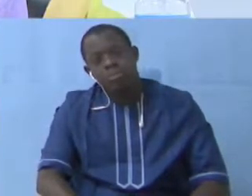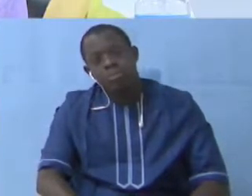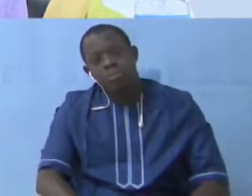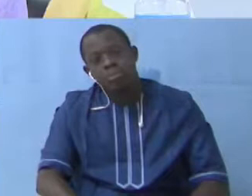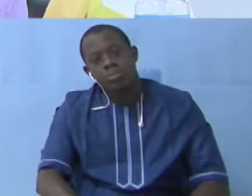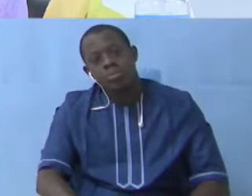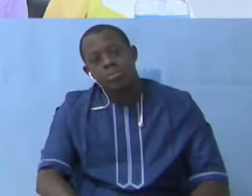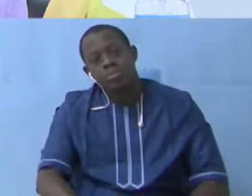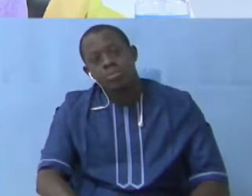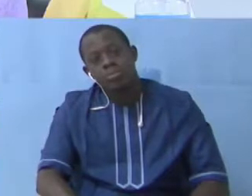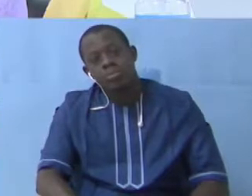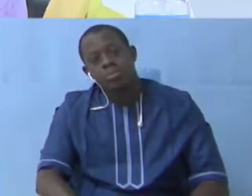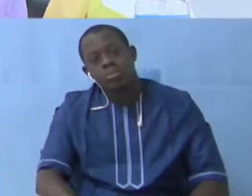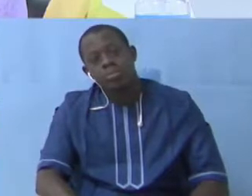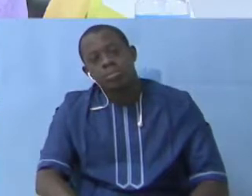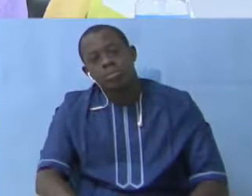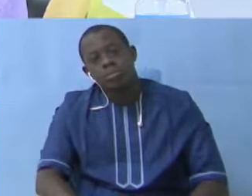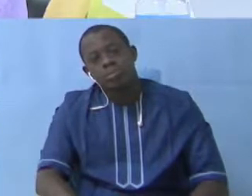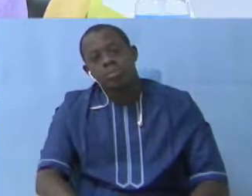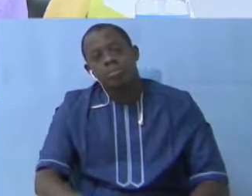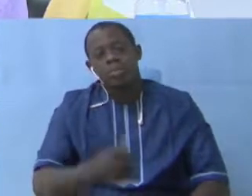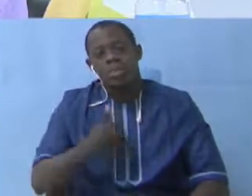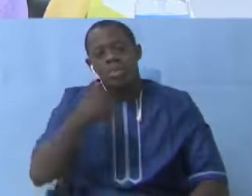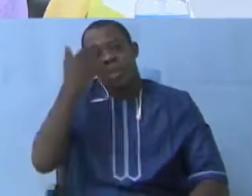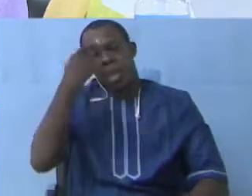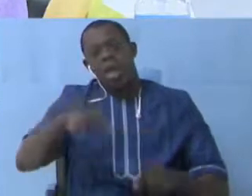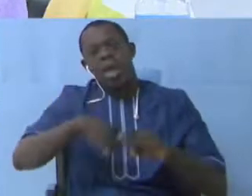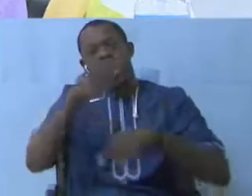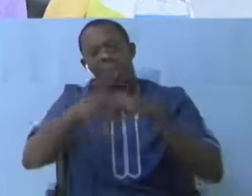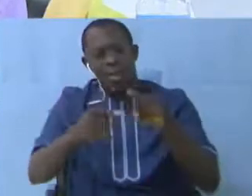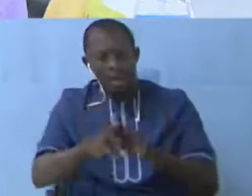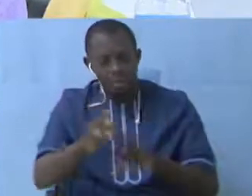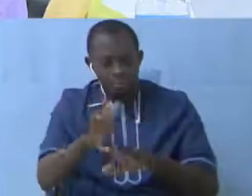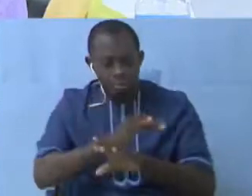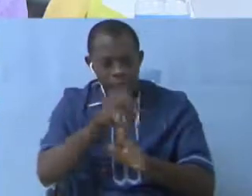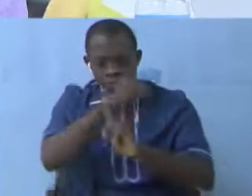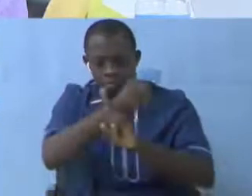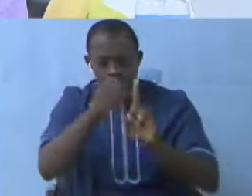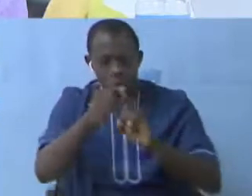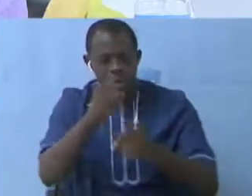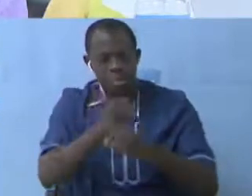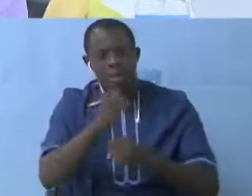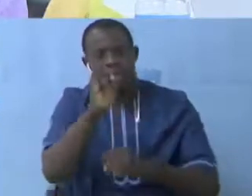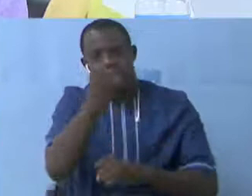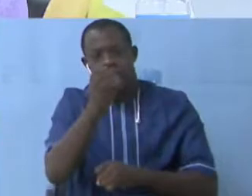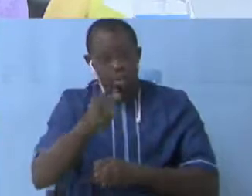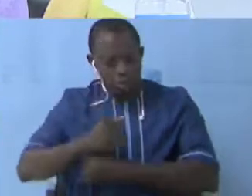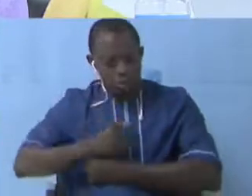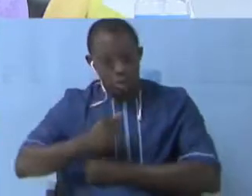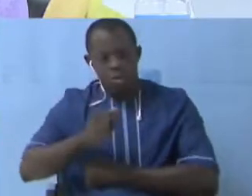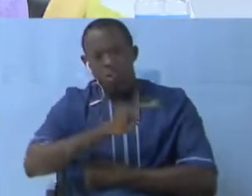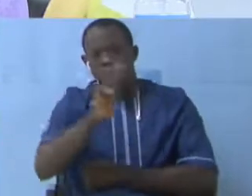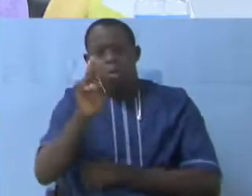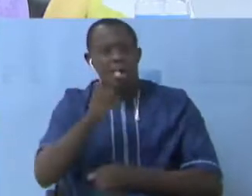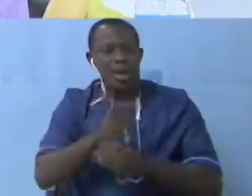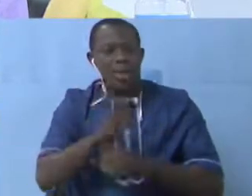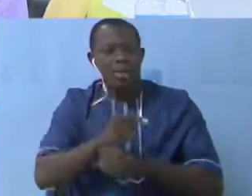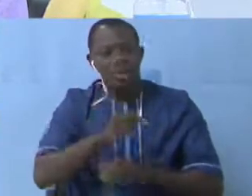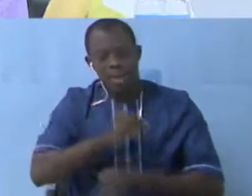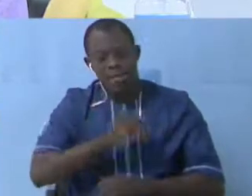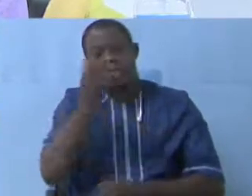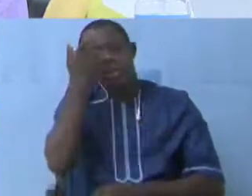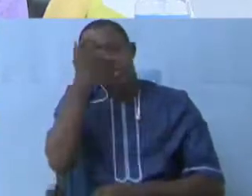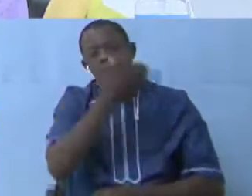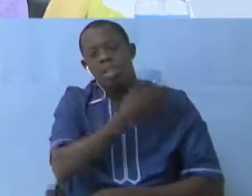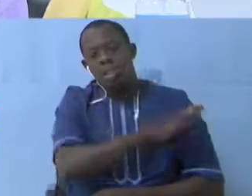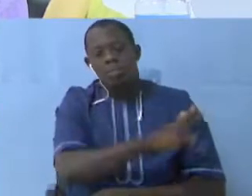think the situation was getting a little bit tense and his security was no longer guaranteed, so he had to leave.